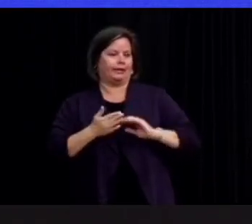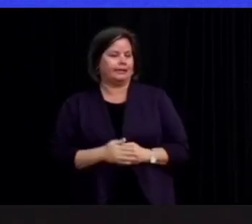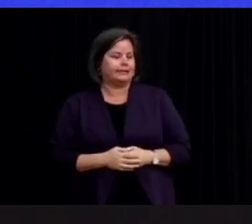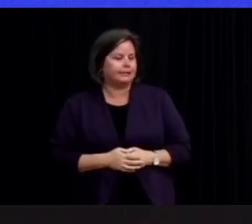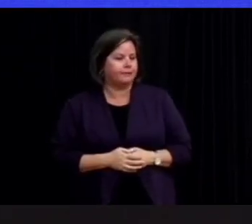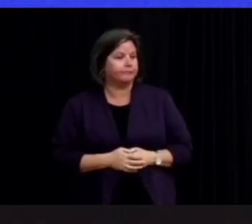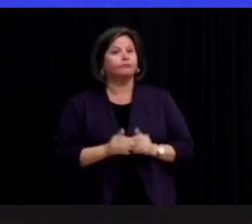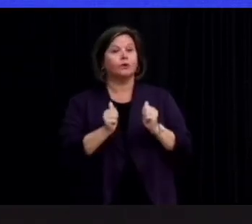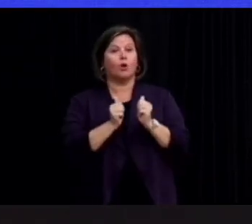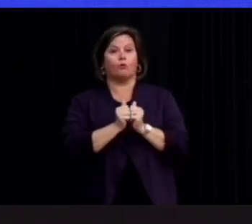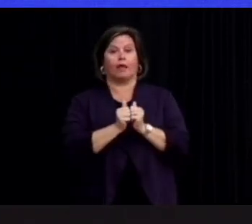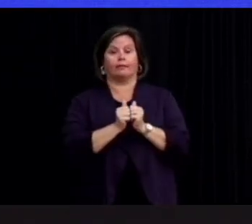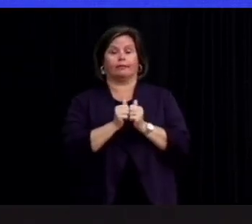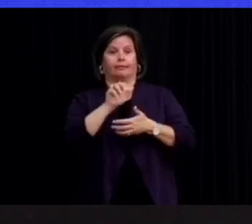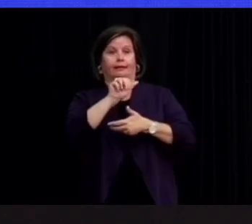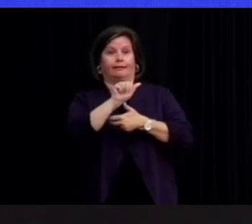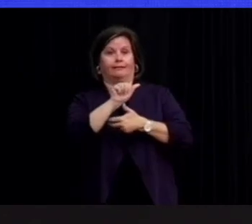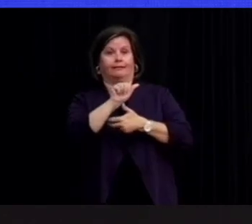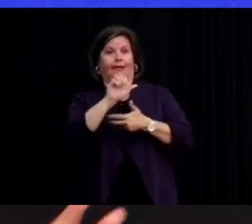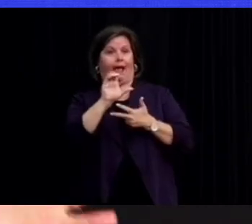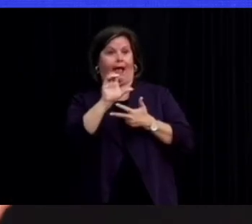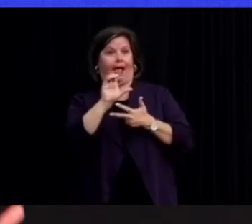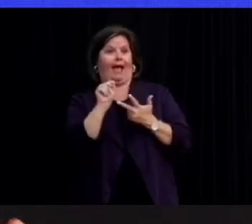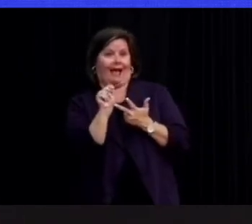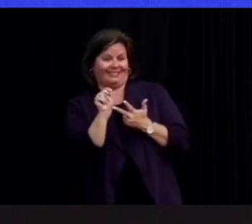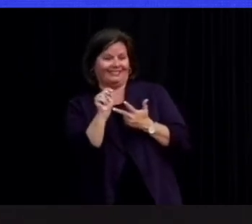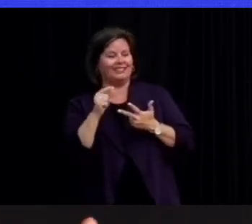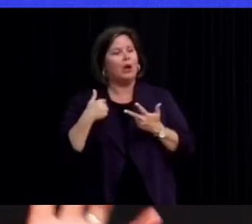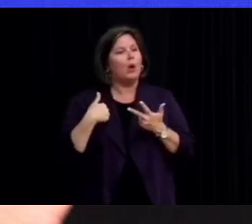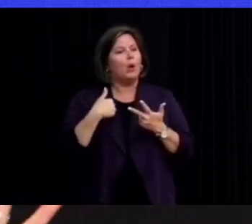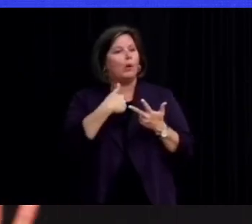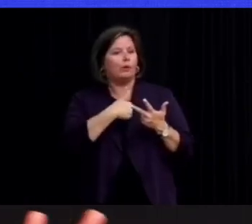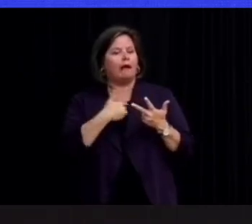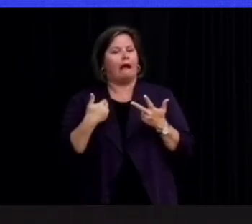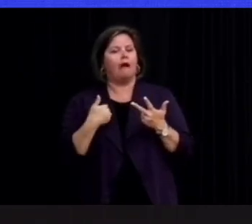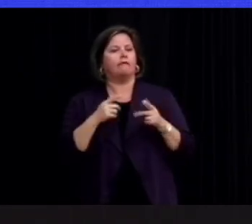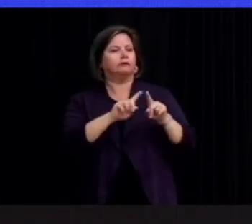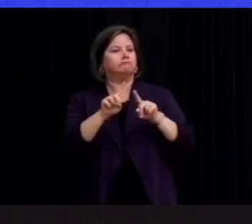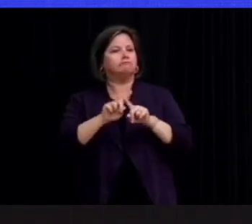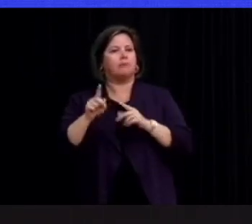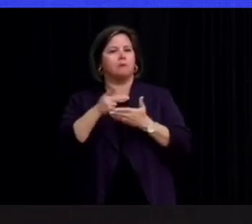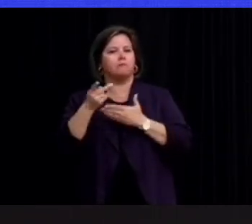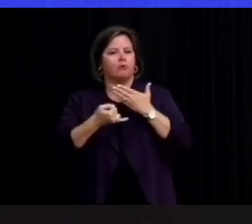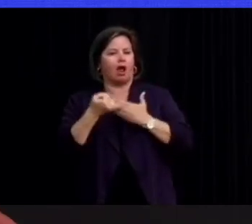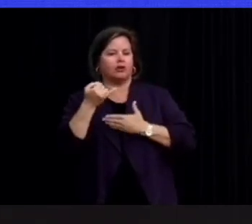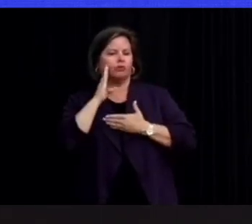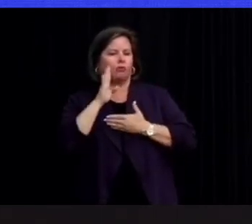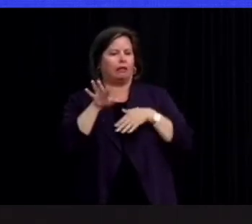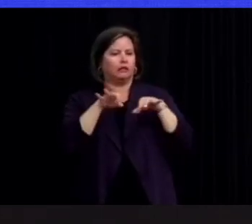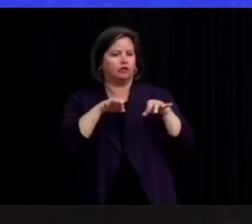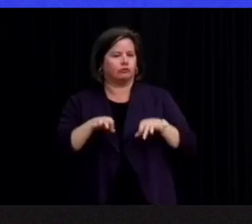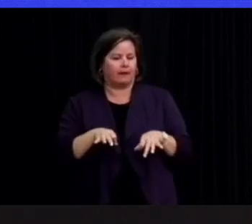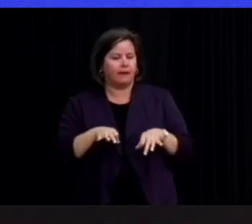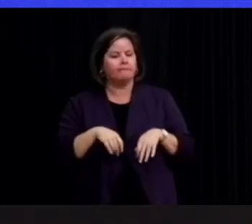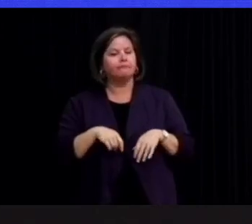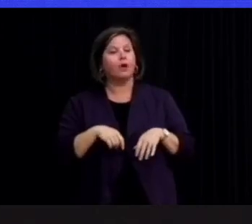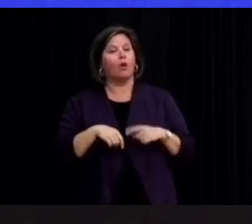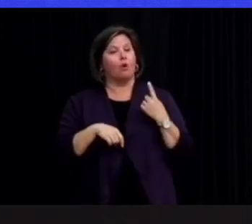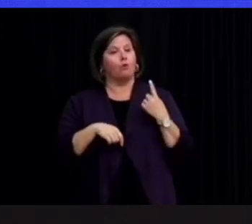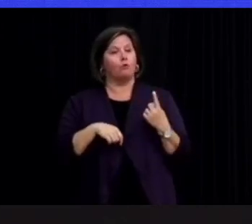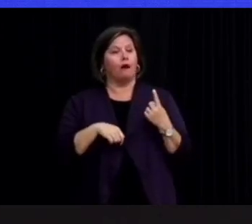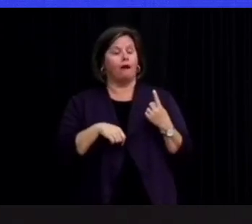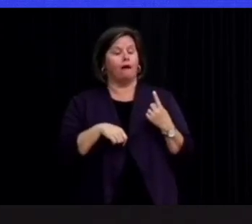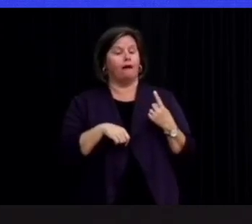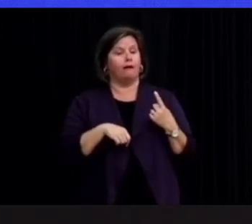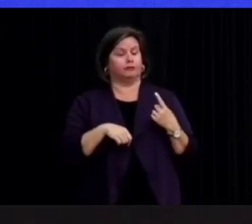ACT initiative, we have a couple of different projects, and I'm just going to kind of describe them under the different pillars. So one of our pillars is the